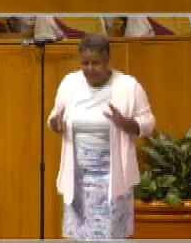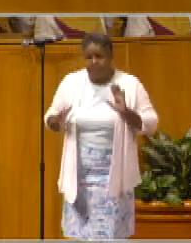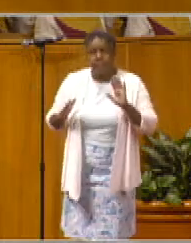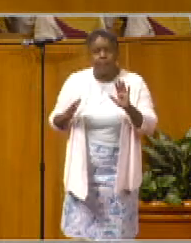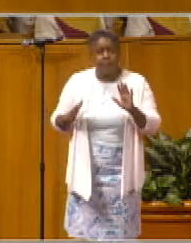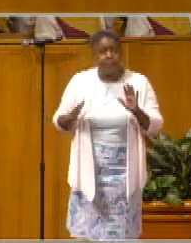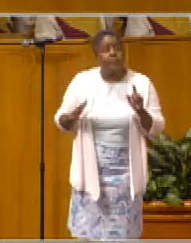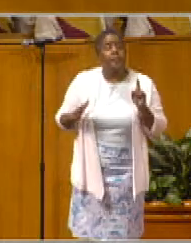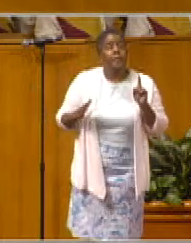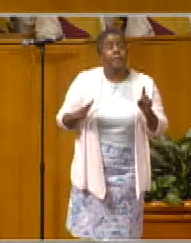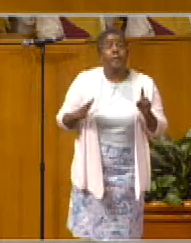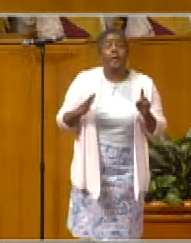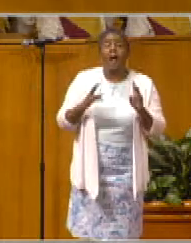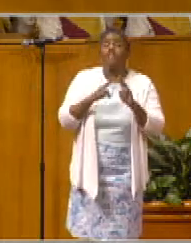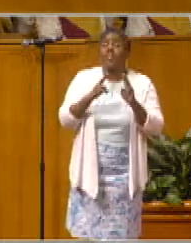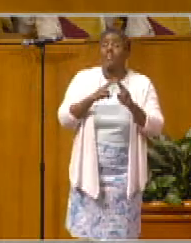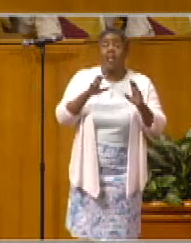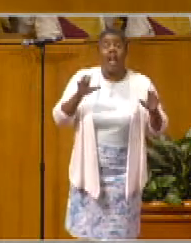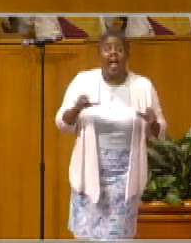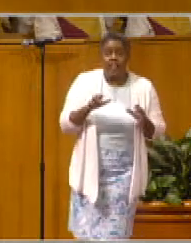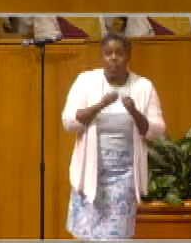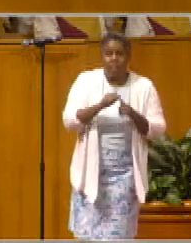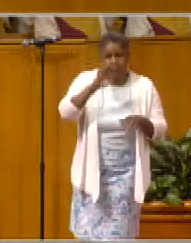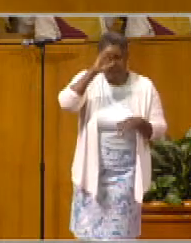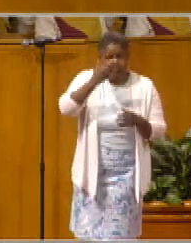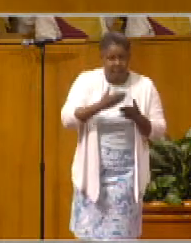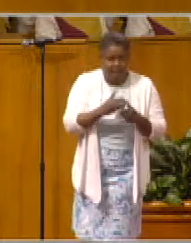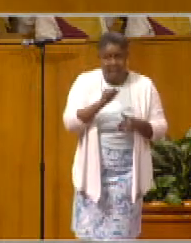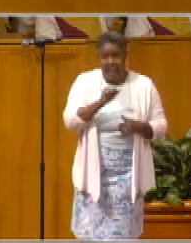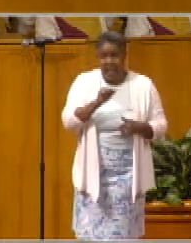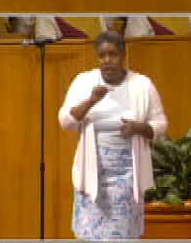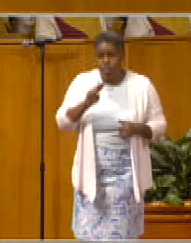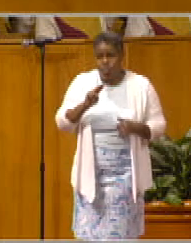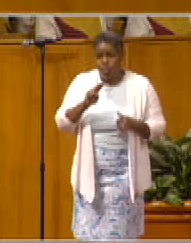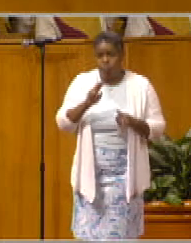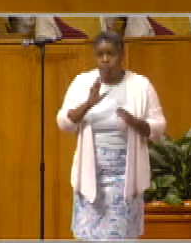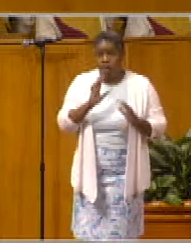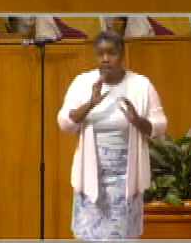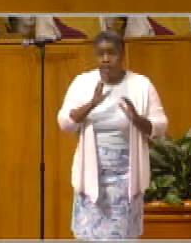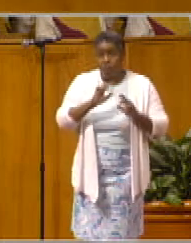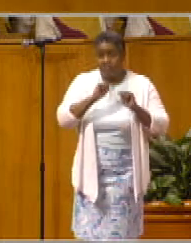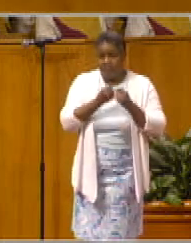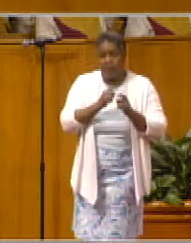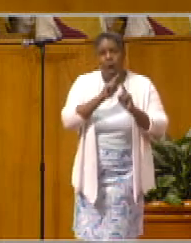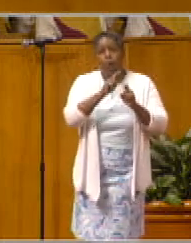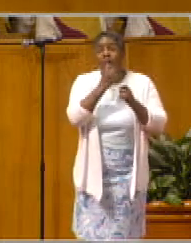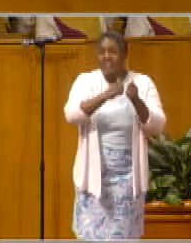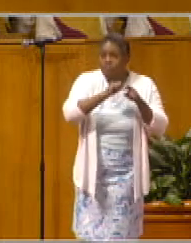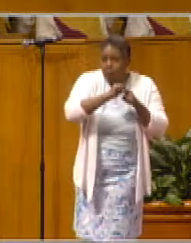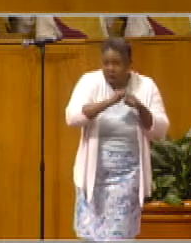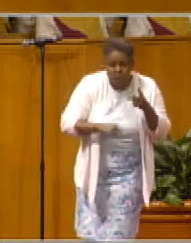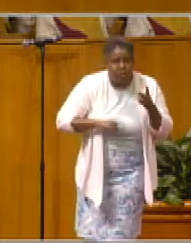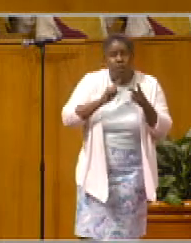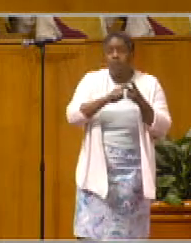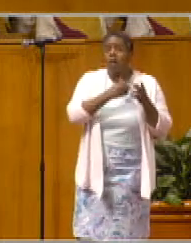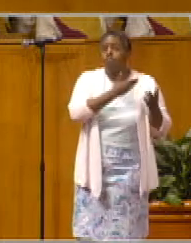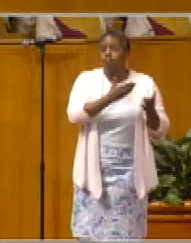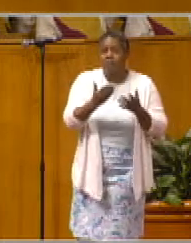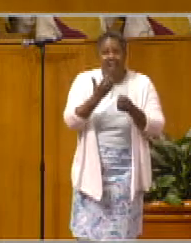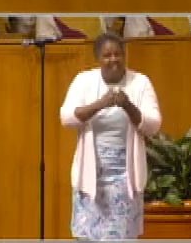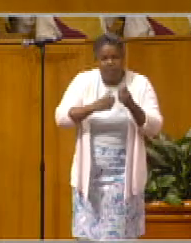I am very active in my son's AAU basketball team. I go to every practice. I take them to every